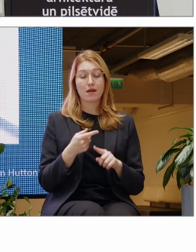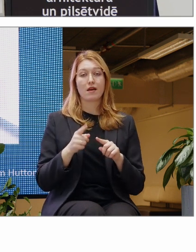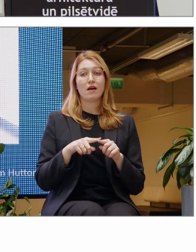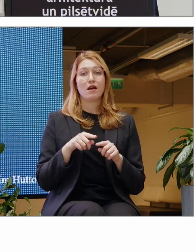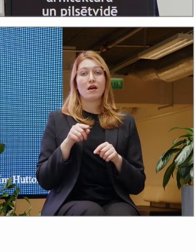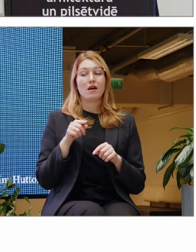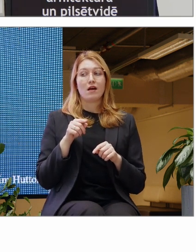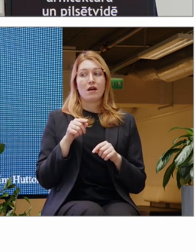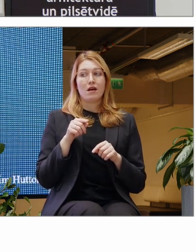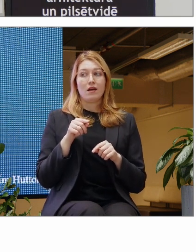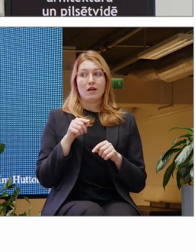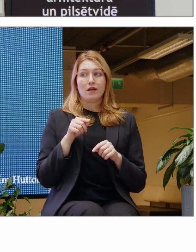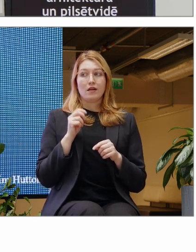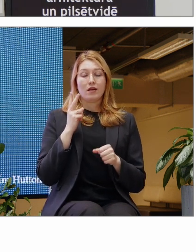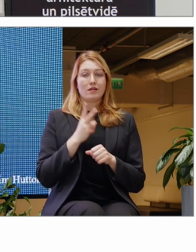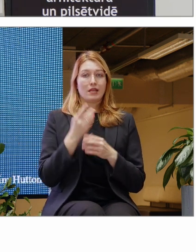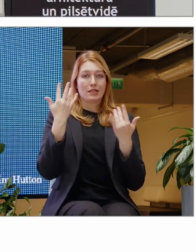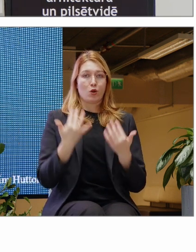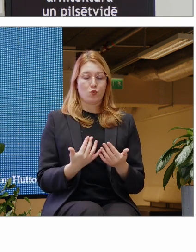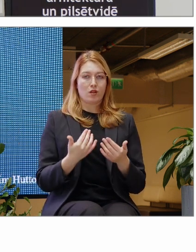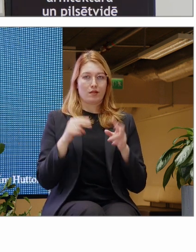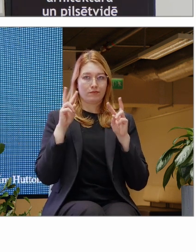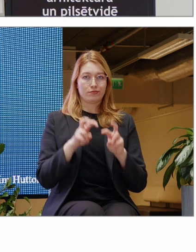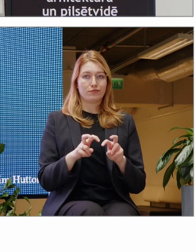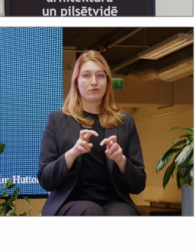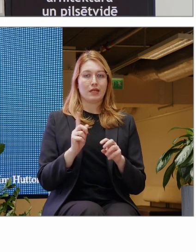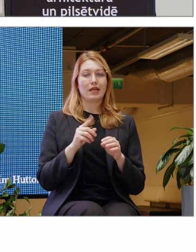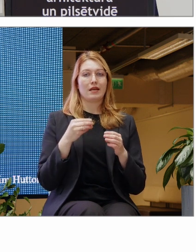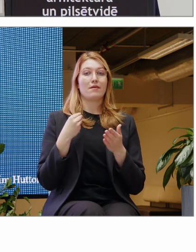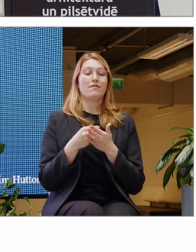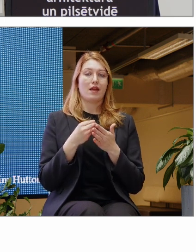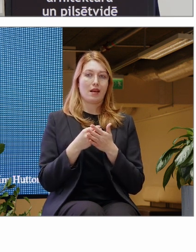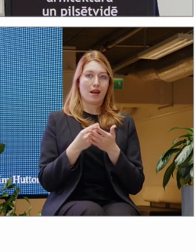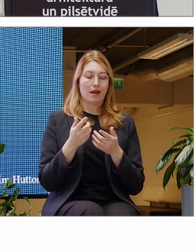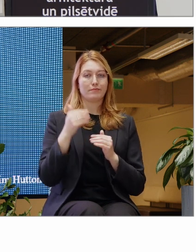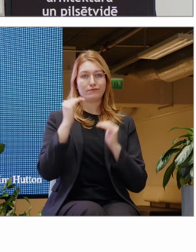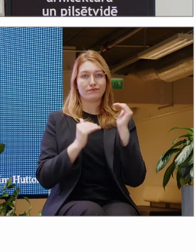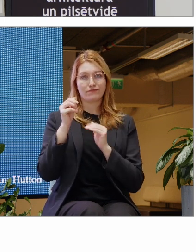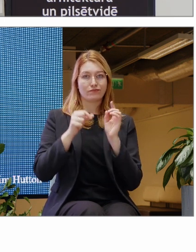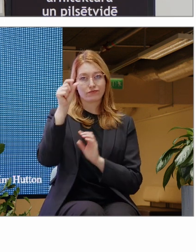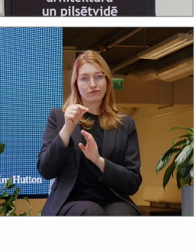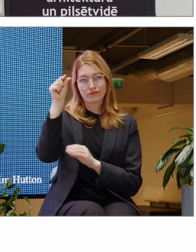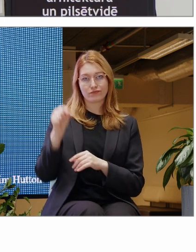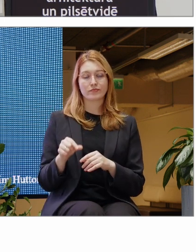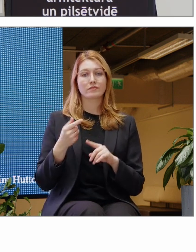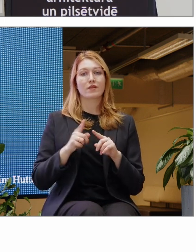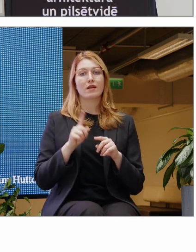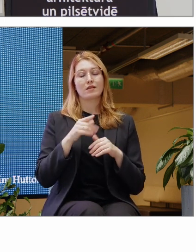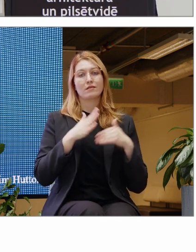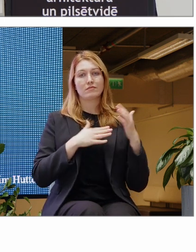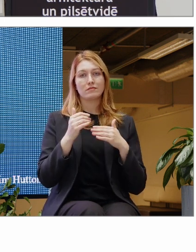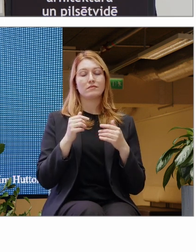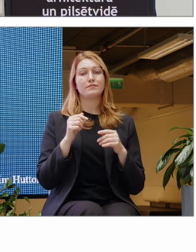perform these tasks, and as a result of this, we got some measures. I did a quant analysis and a qualitative with